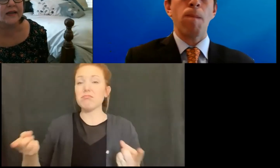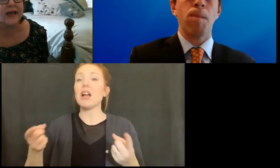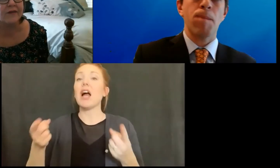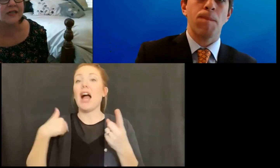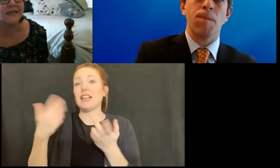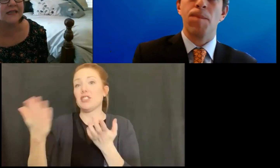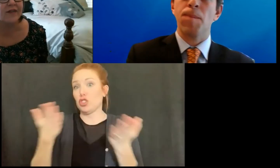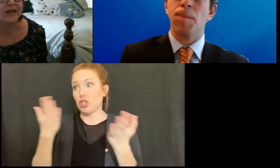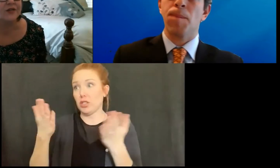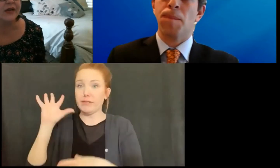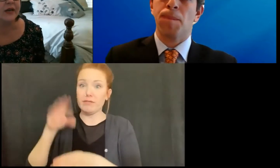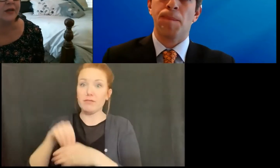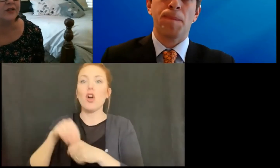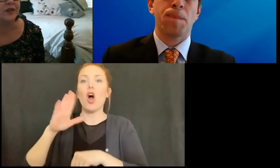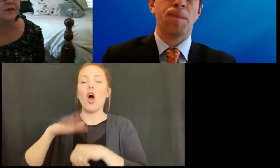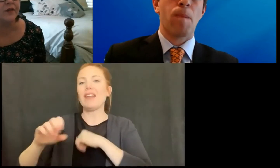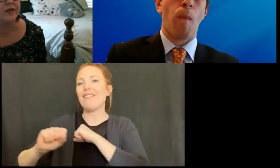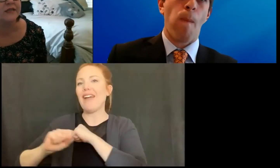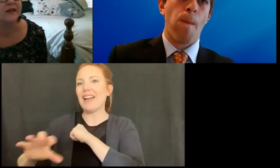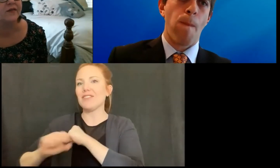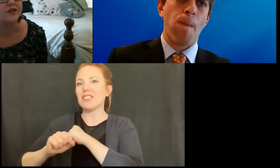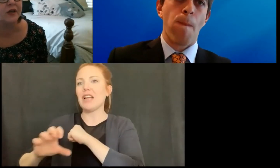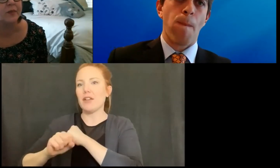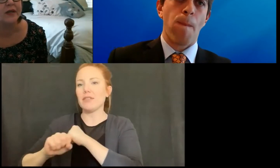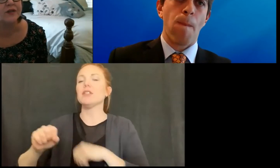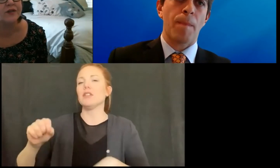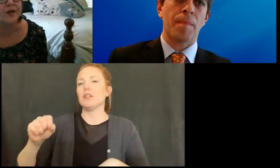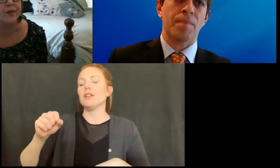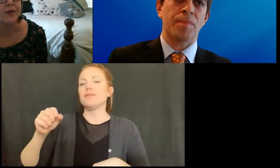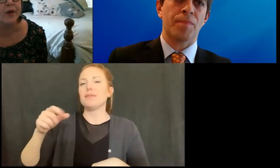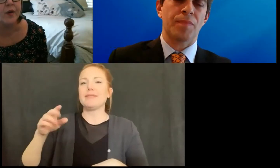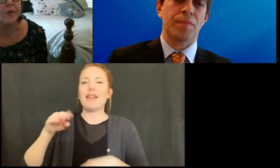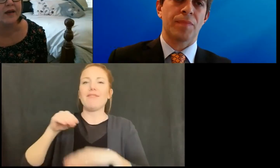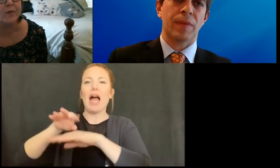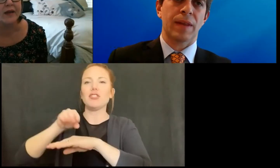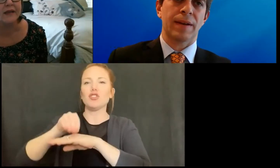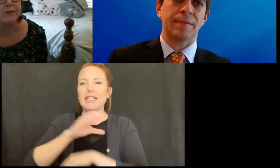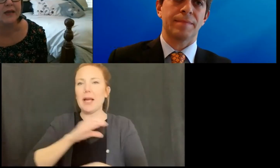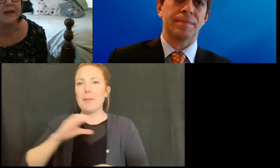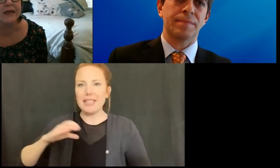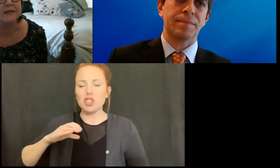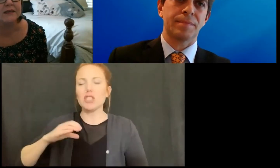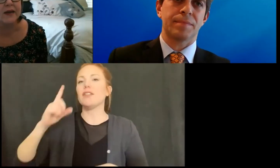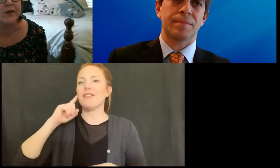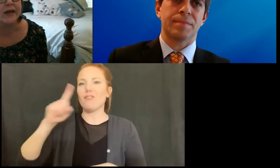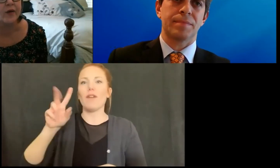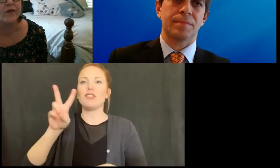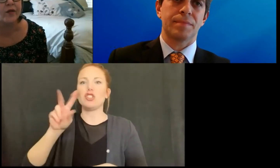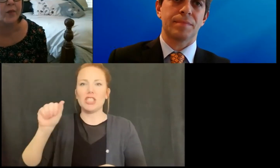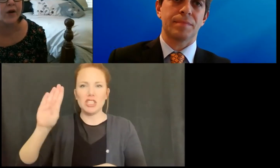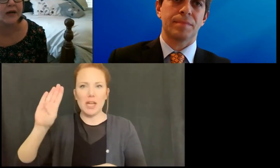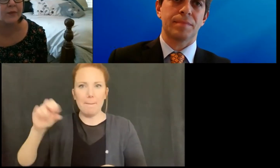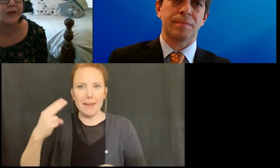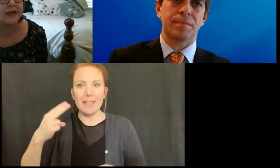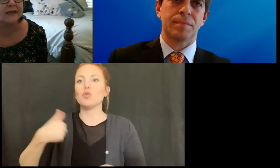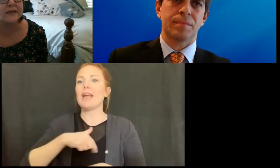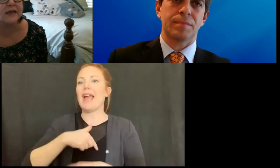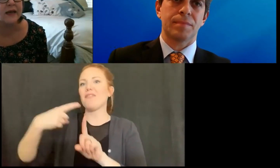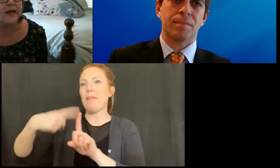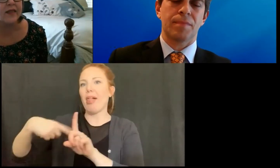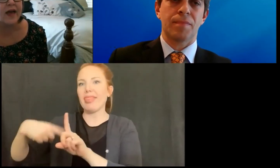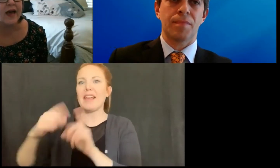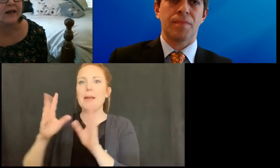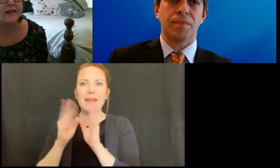on the Advertising Advisory Commission for the city of Virginia Beach. So we have monthly meetings, and we go over the marketing